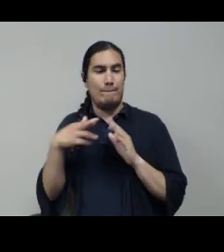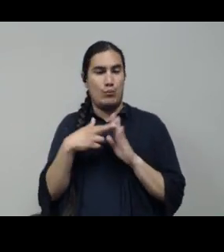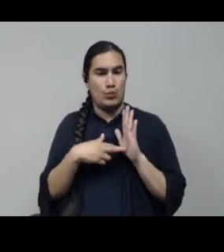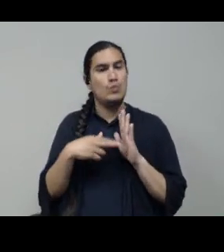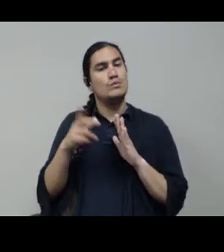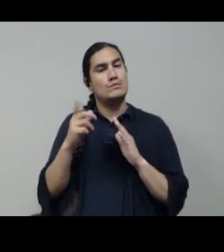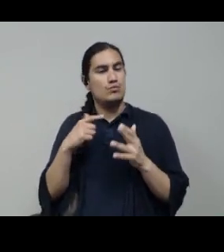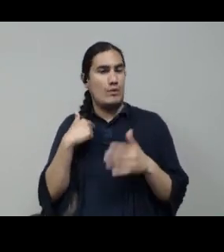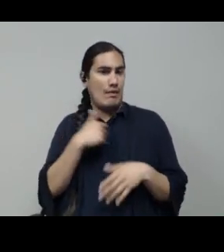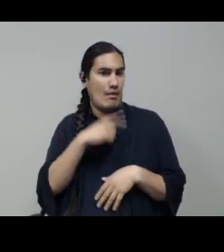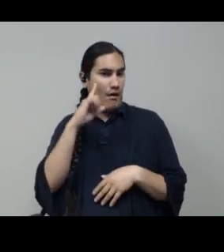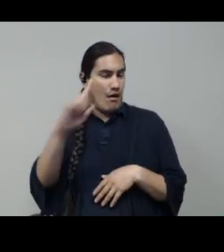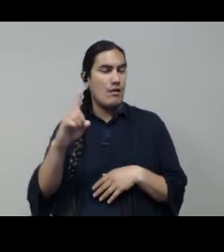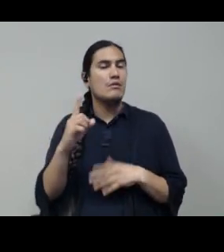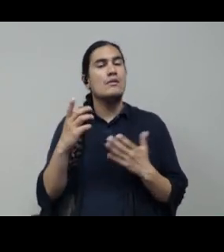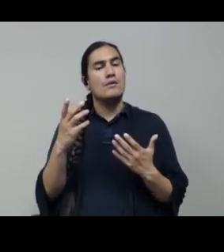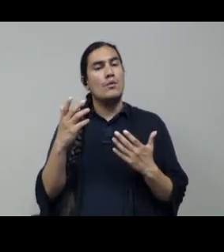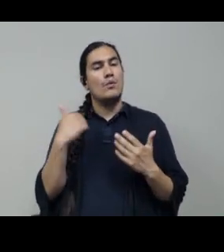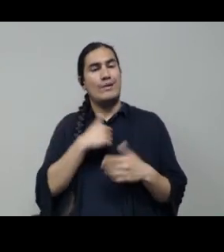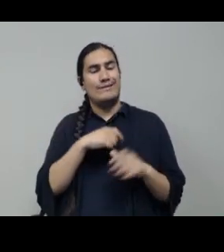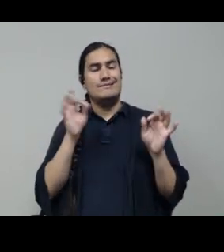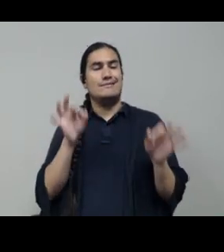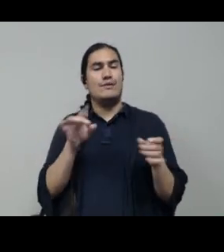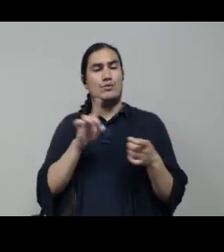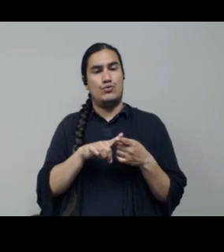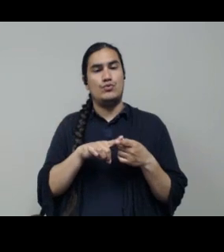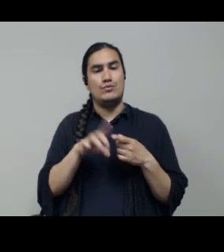proposed, the commission deferred adoption of the shop